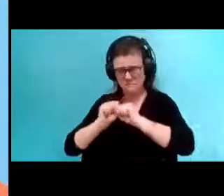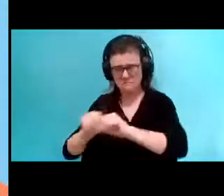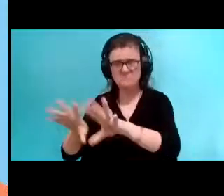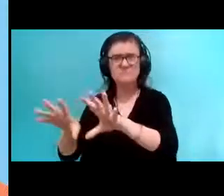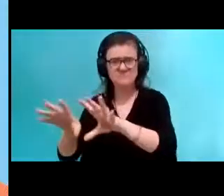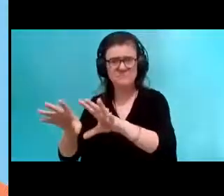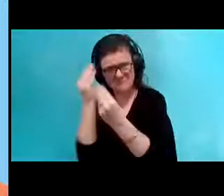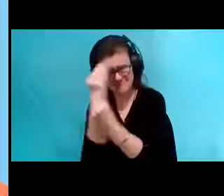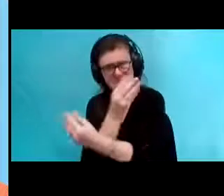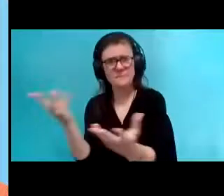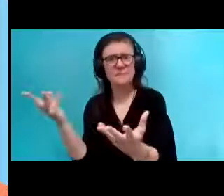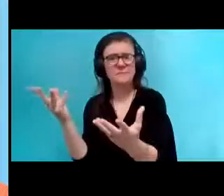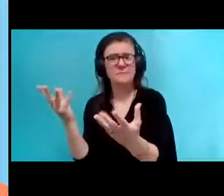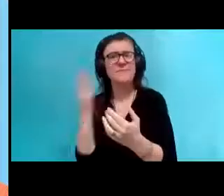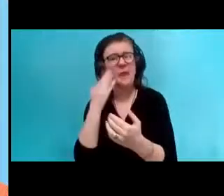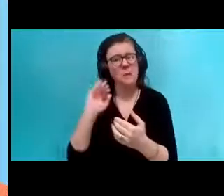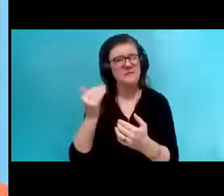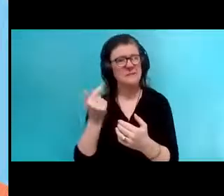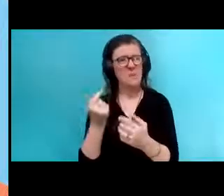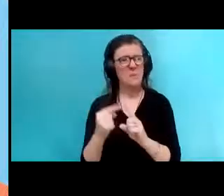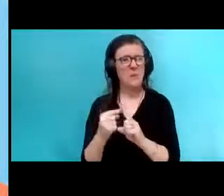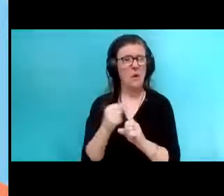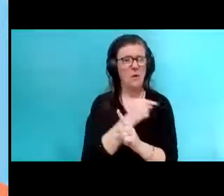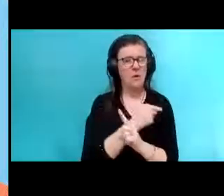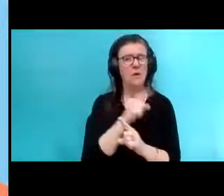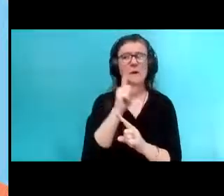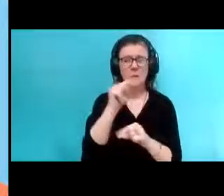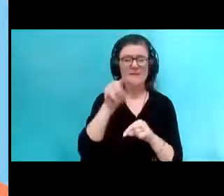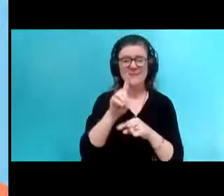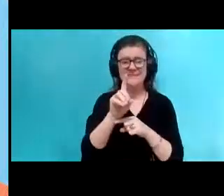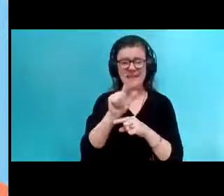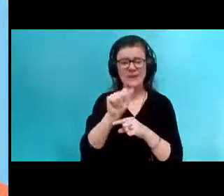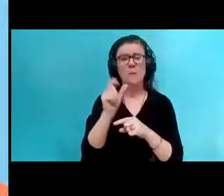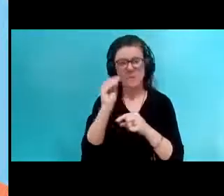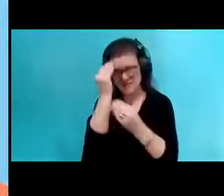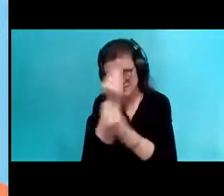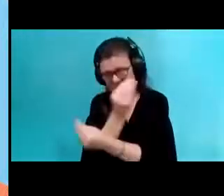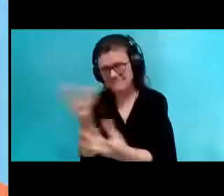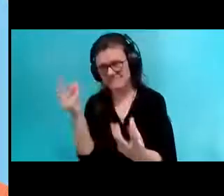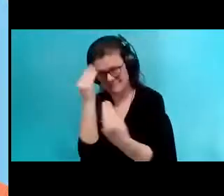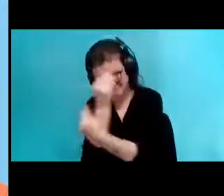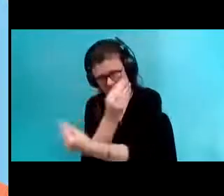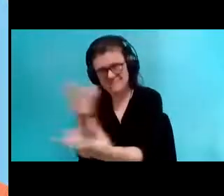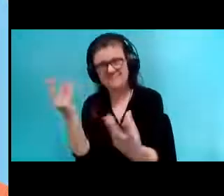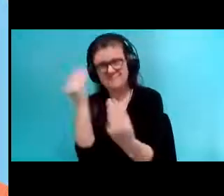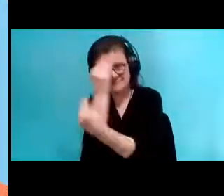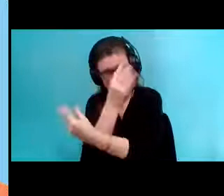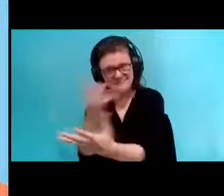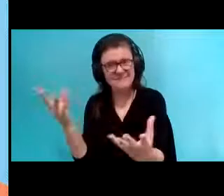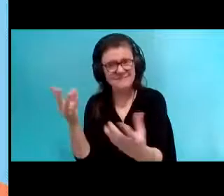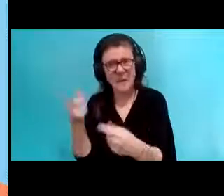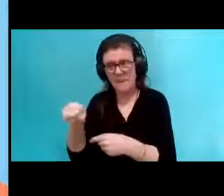but data is inclusive. We need to share this data with the communities who provide the data.